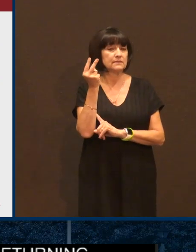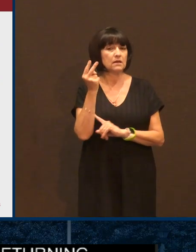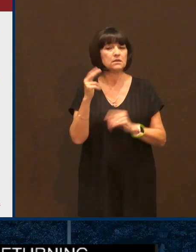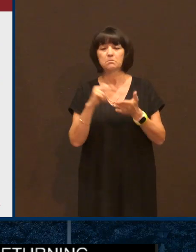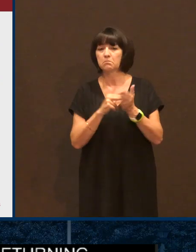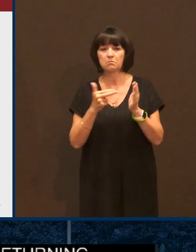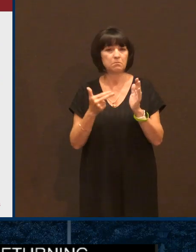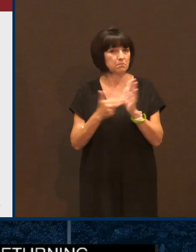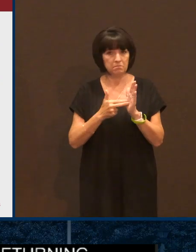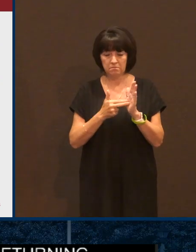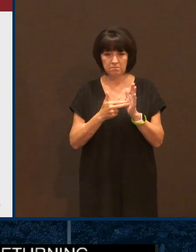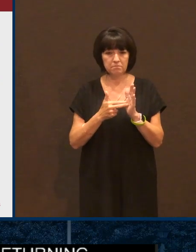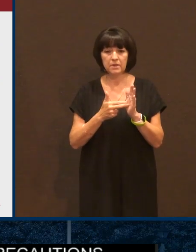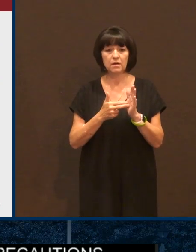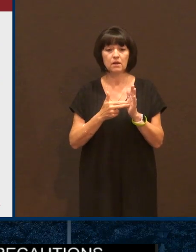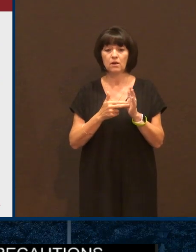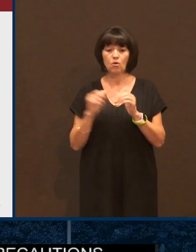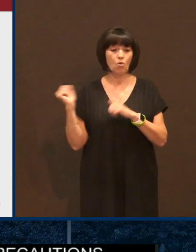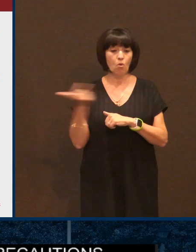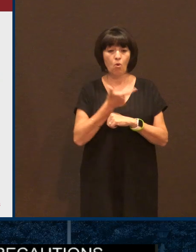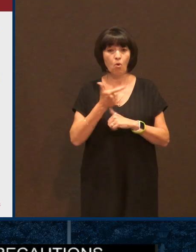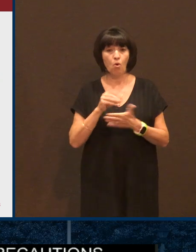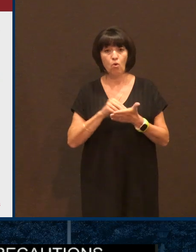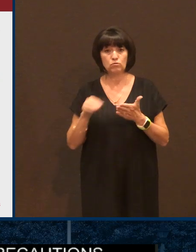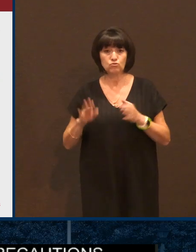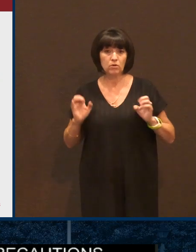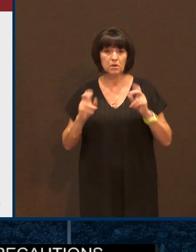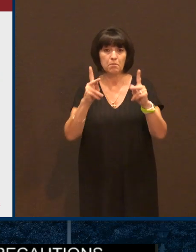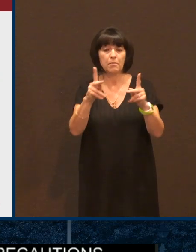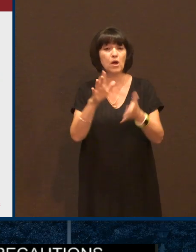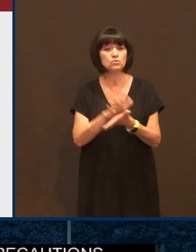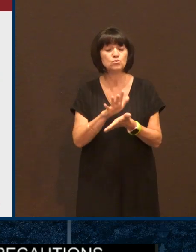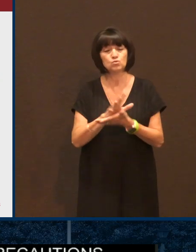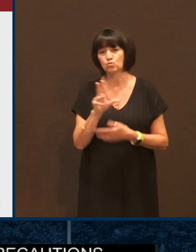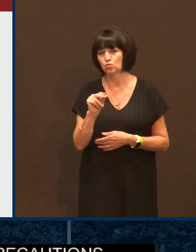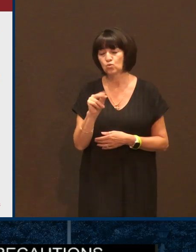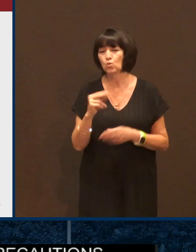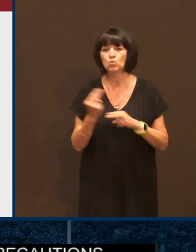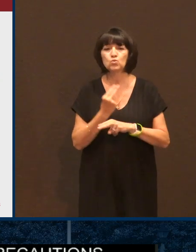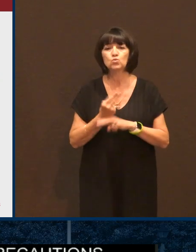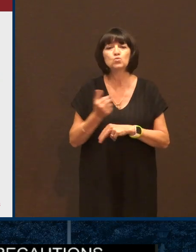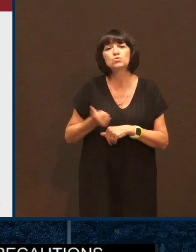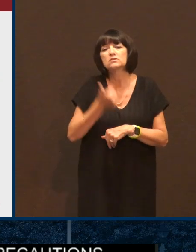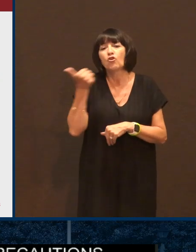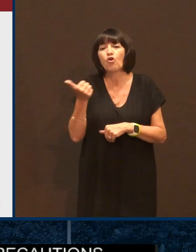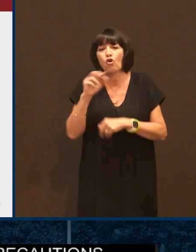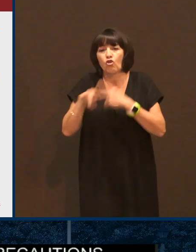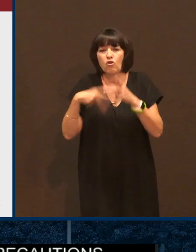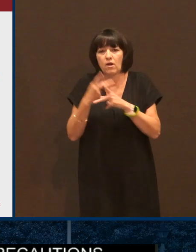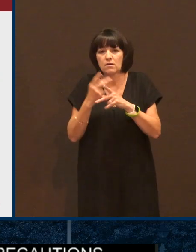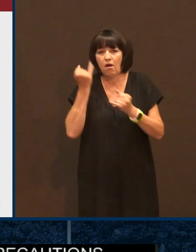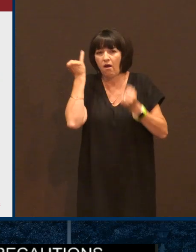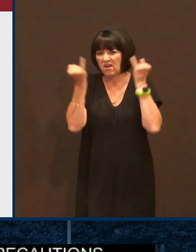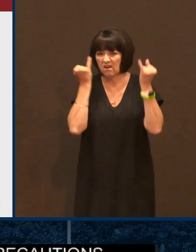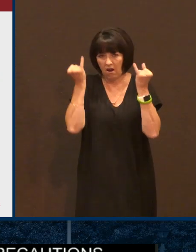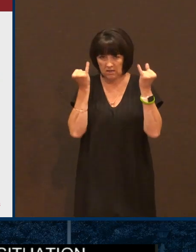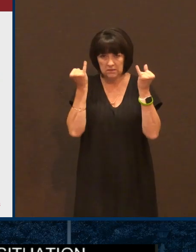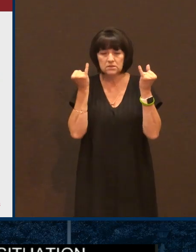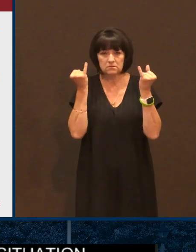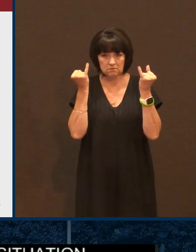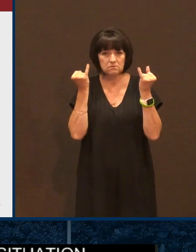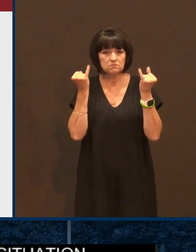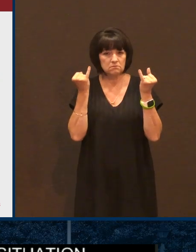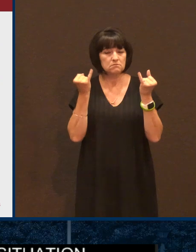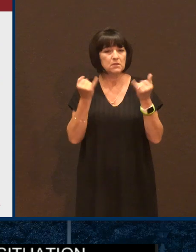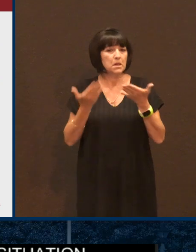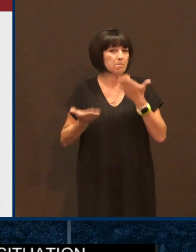situation, and this would involve our schools using a hybrid or a mixed model of instruction, some